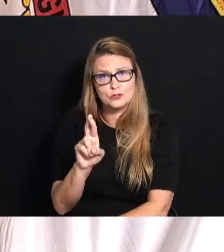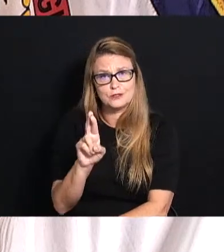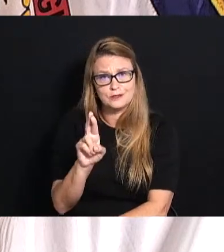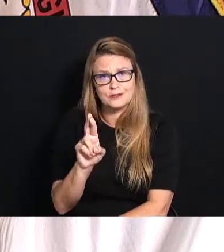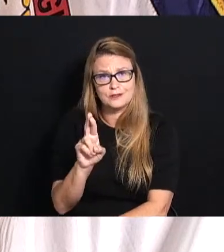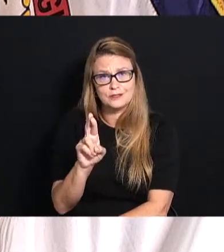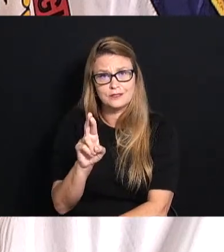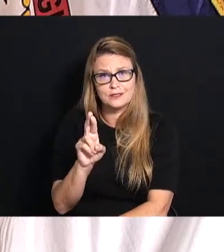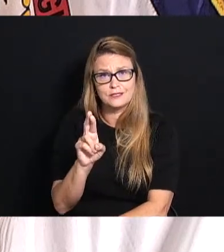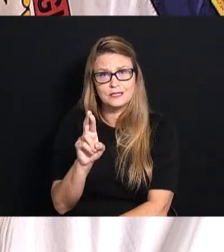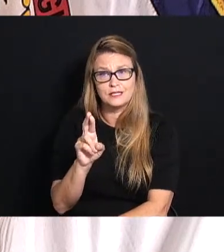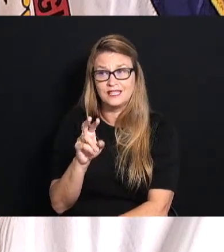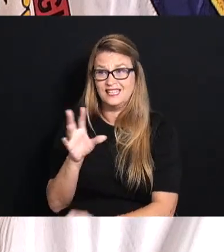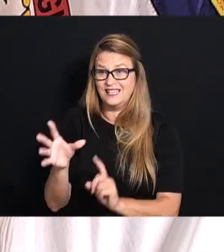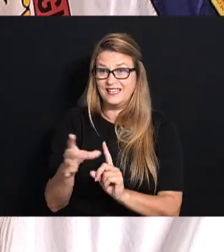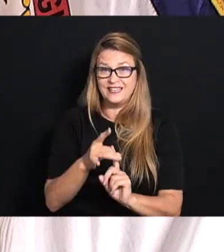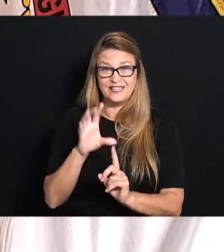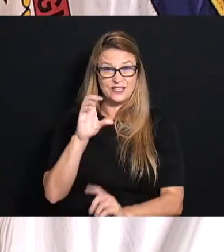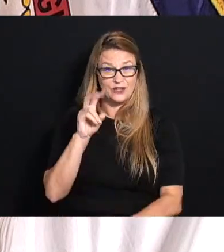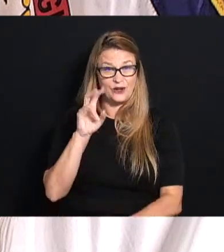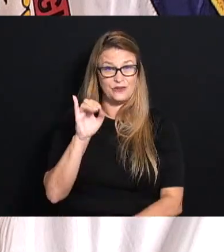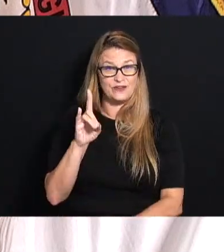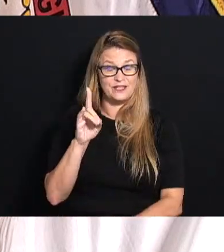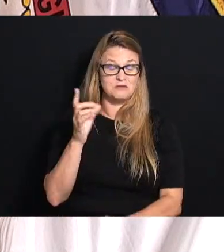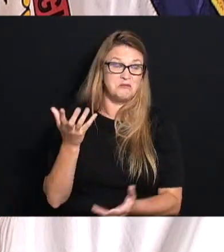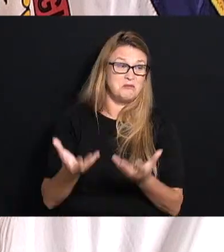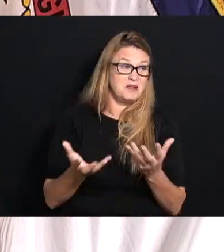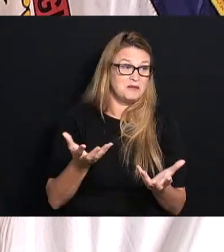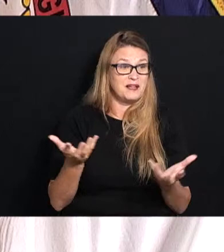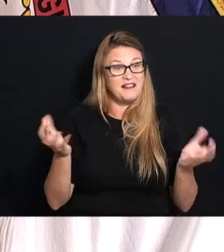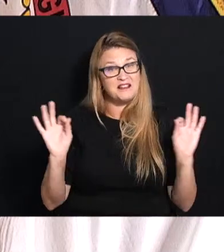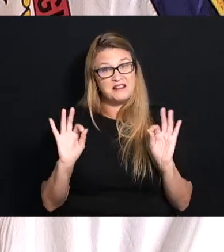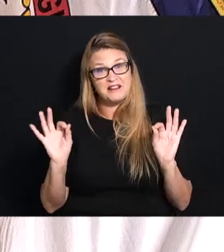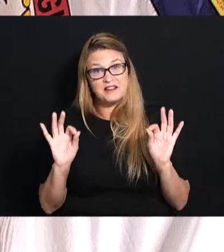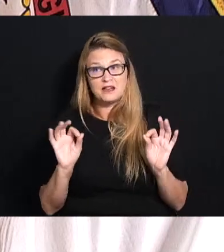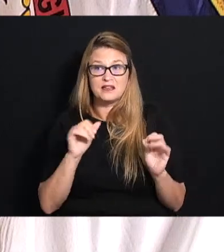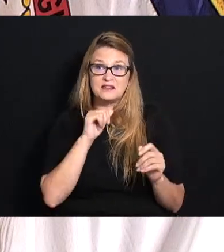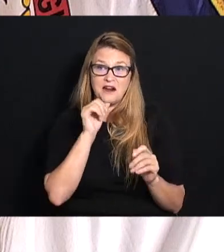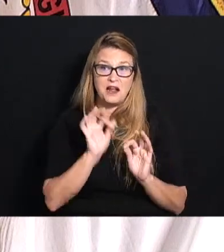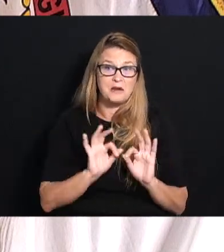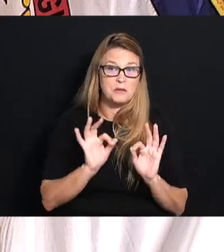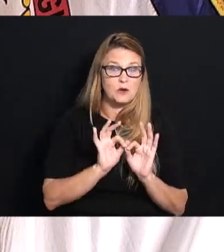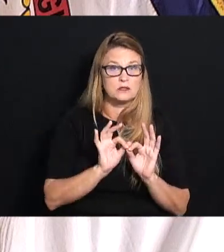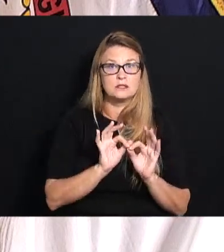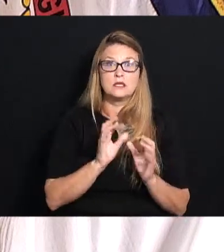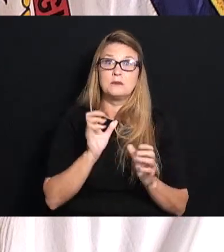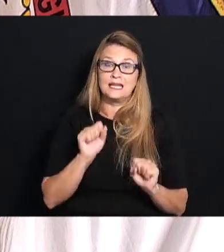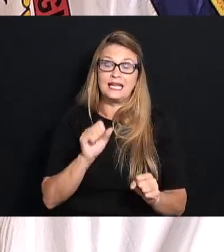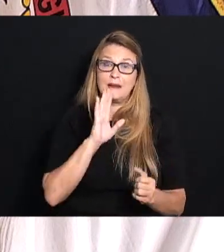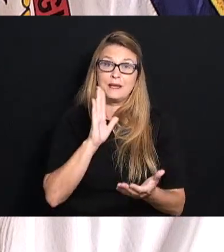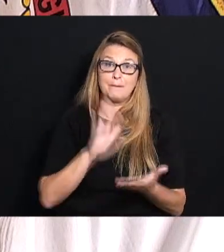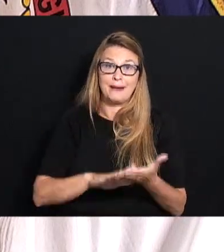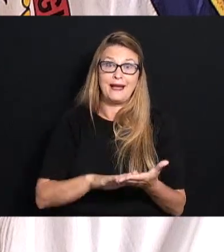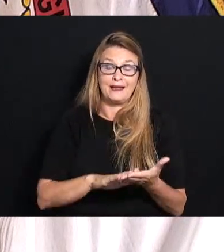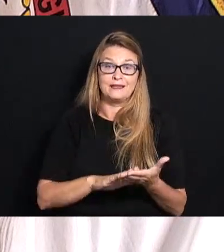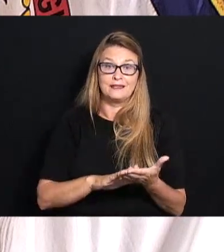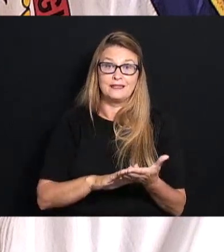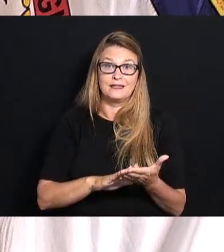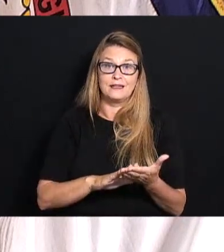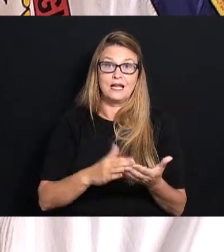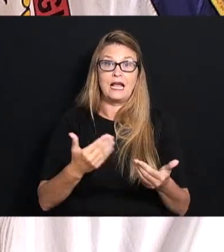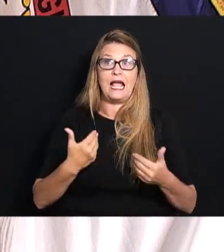Absolutely. Just getting COVID, you may think, well, it's not going to be anything and everything, but it could be really bad. It could